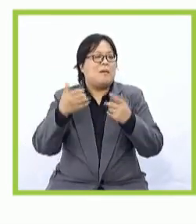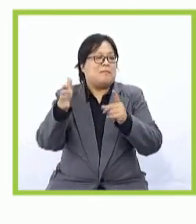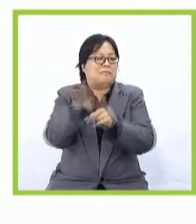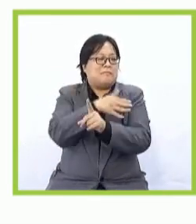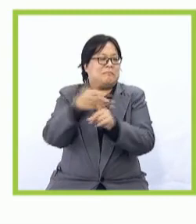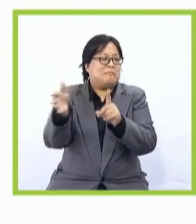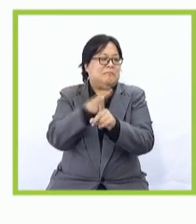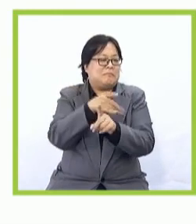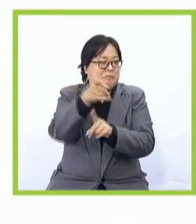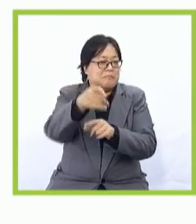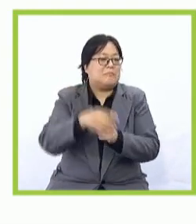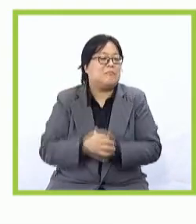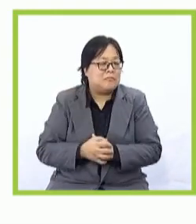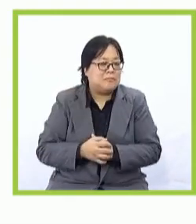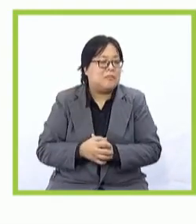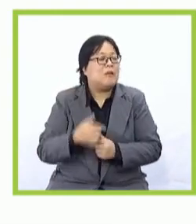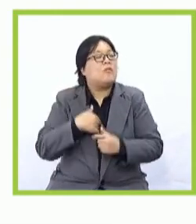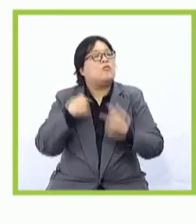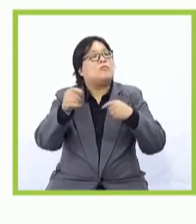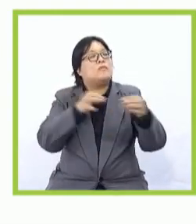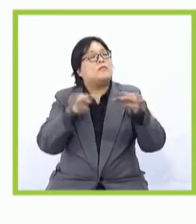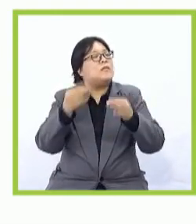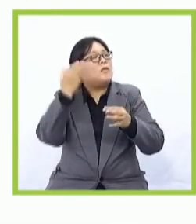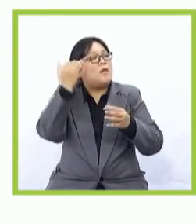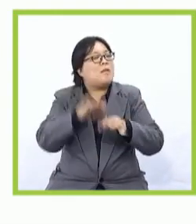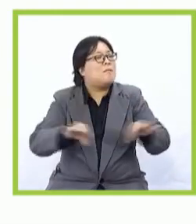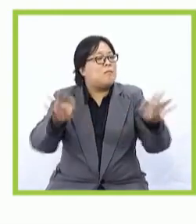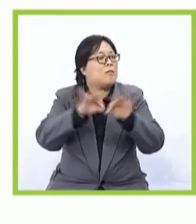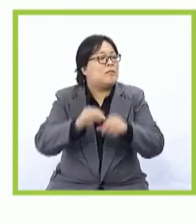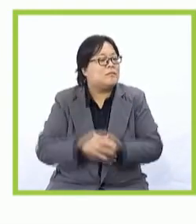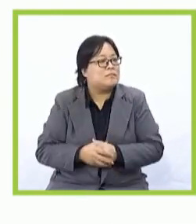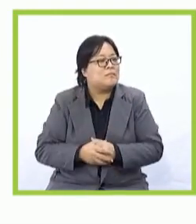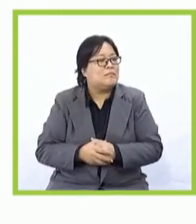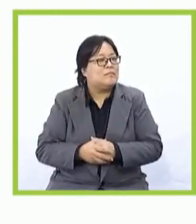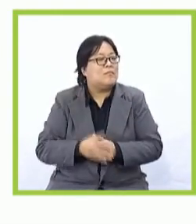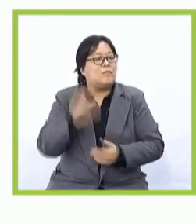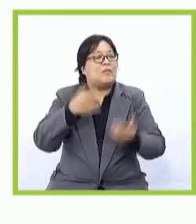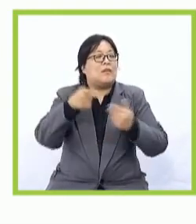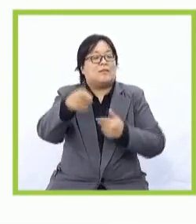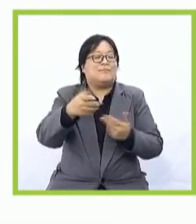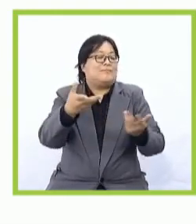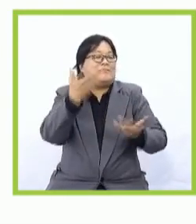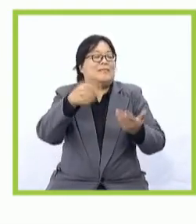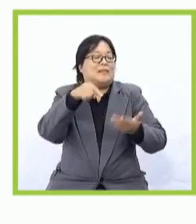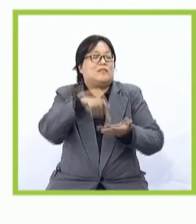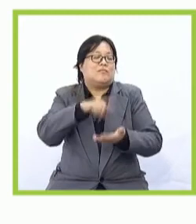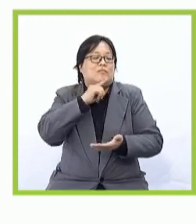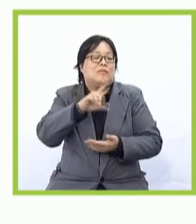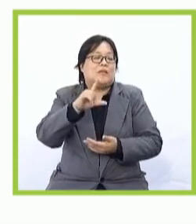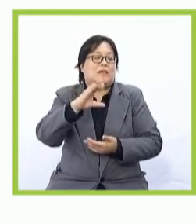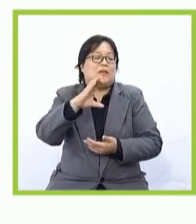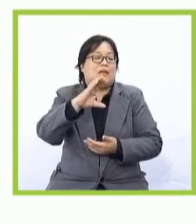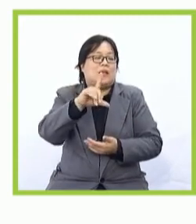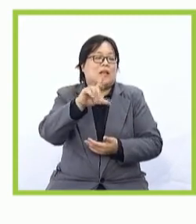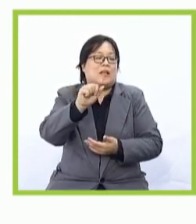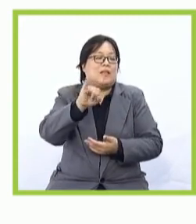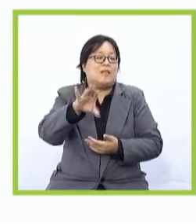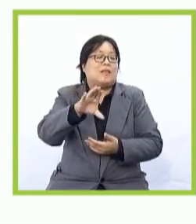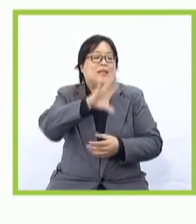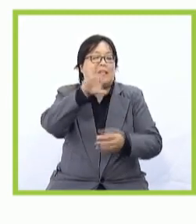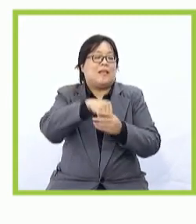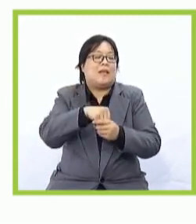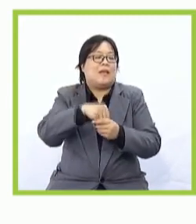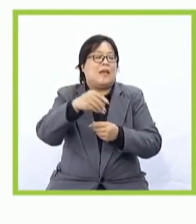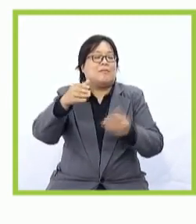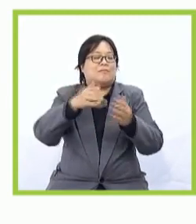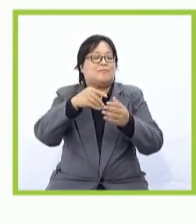you, let me tell you why it's important. You have to, and this is a classic of union organizing, anyone who's worked in union